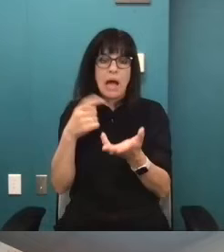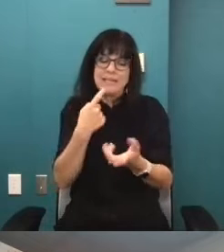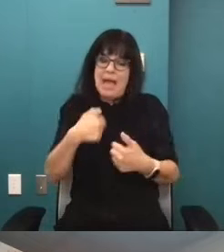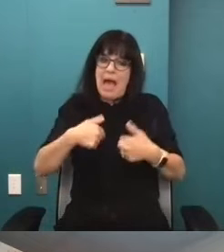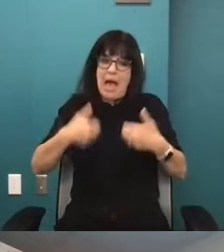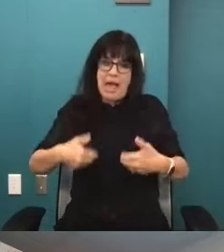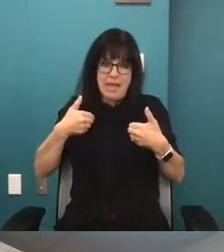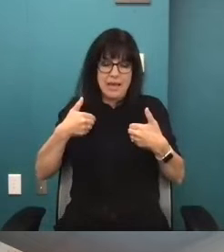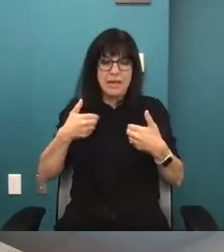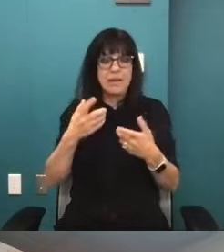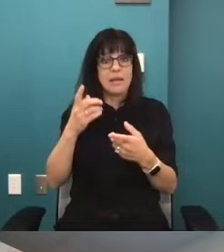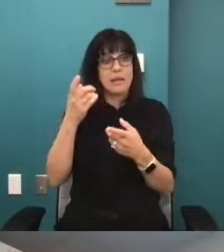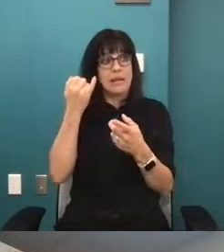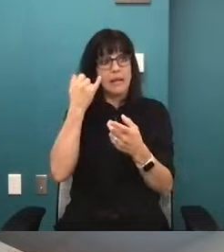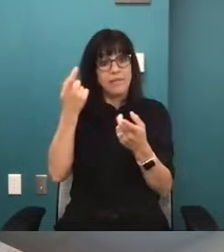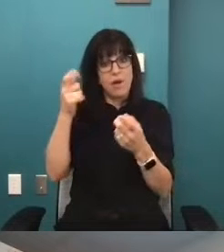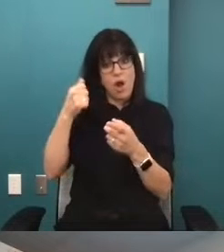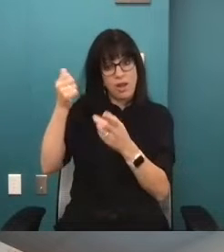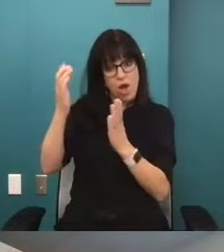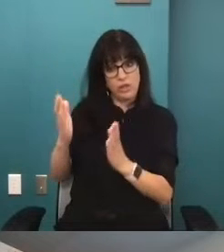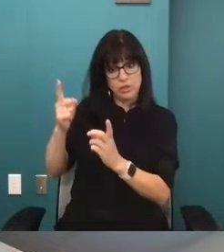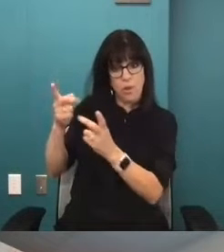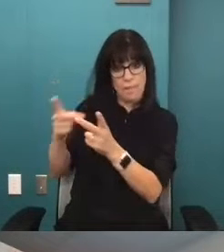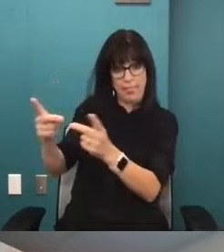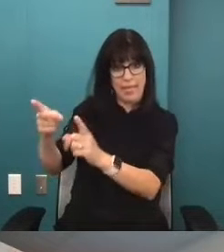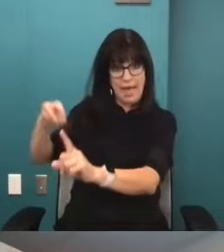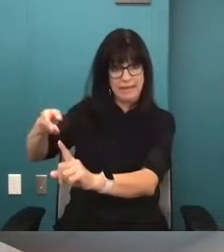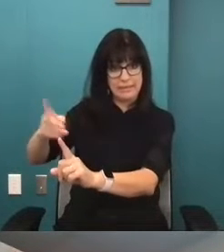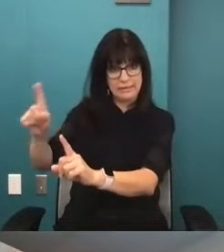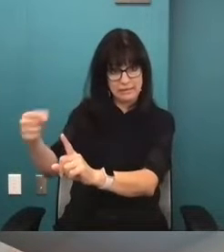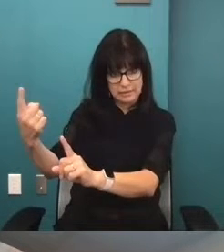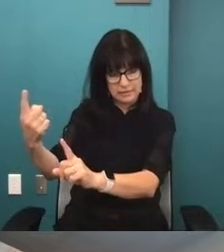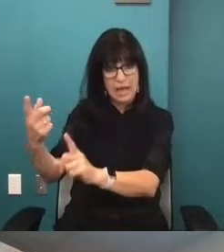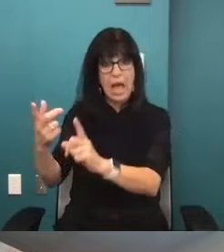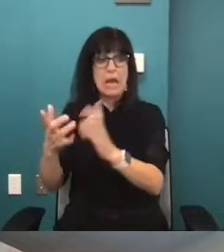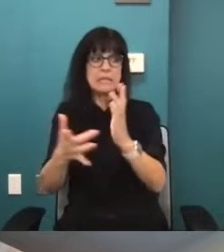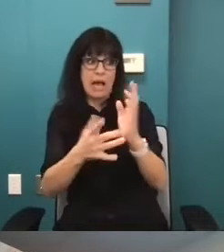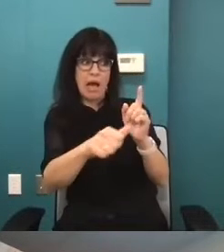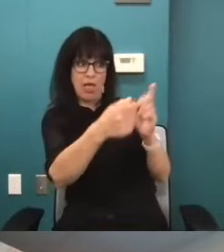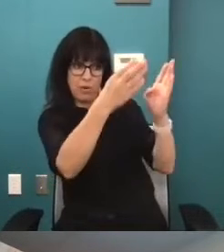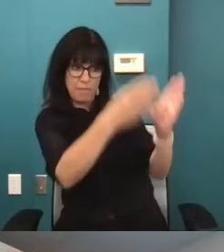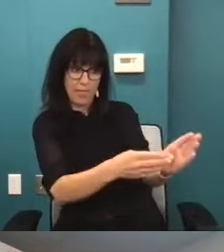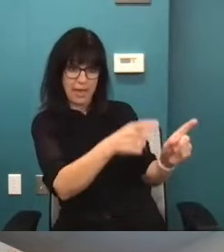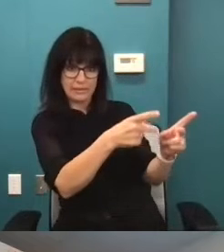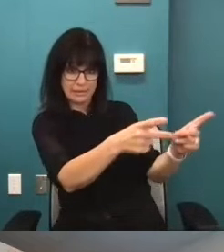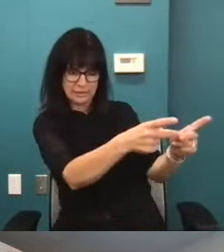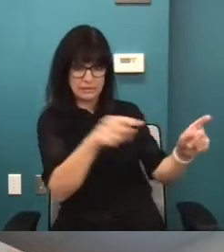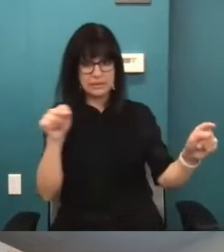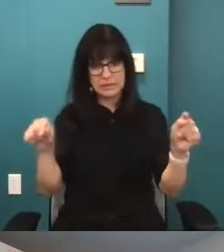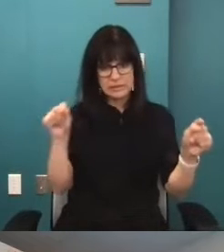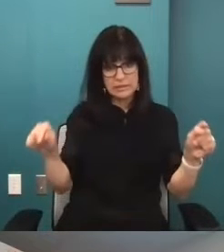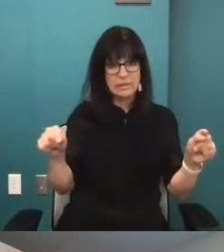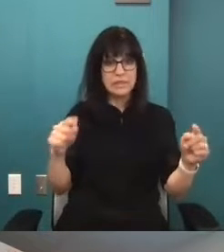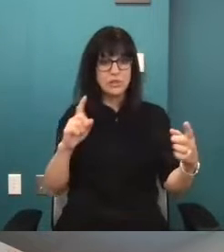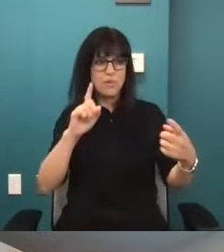there's an audiologist in one place and there is a technician in another place, and it's kind of a face-to-face, kind